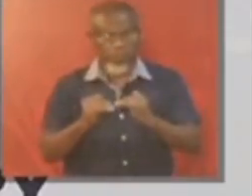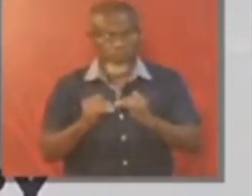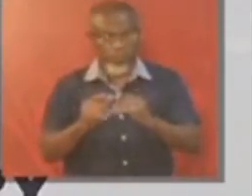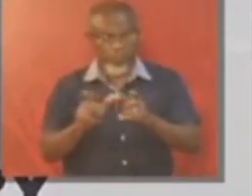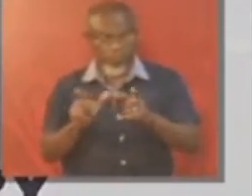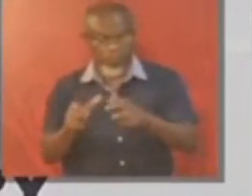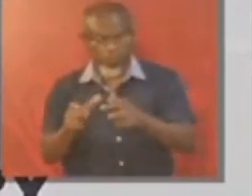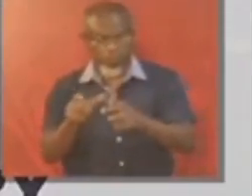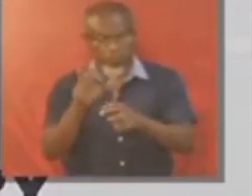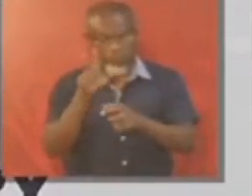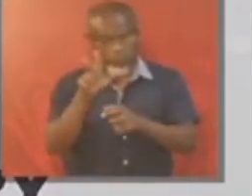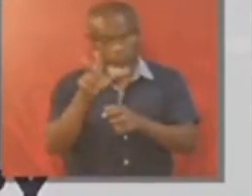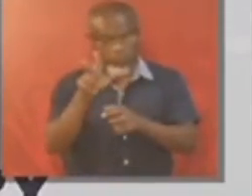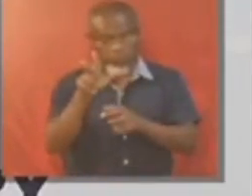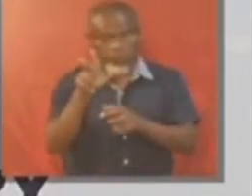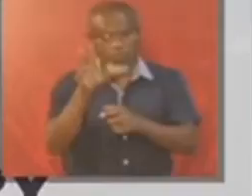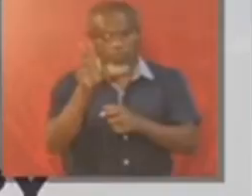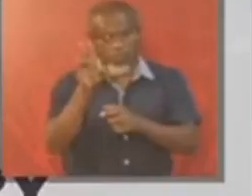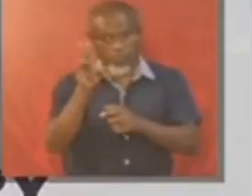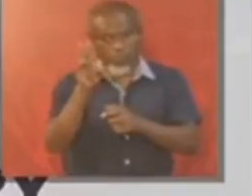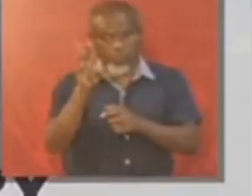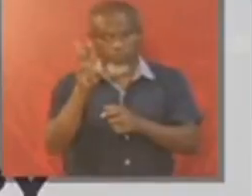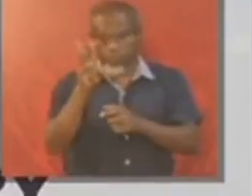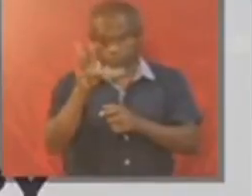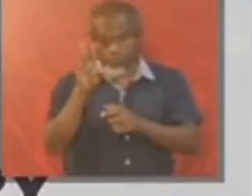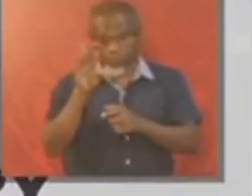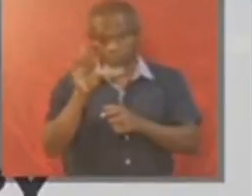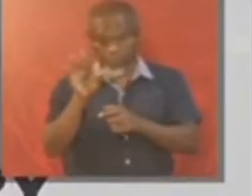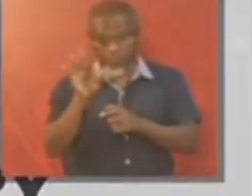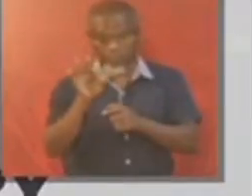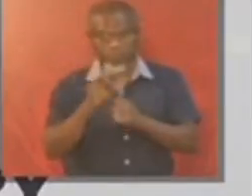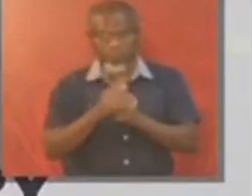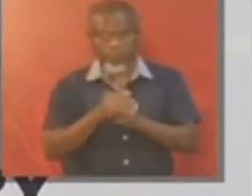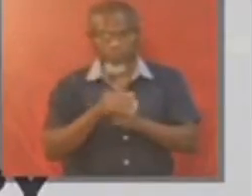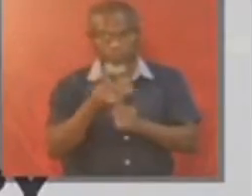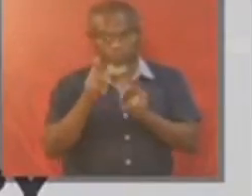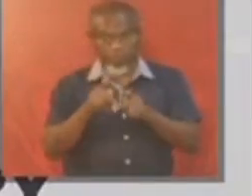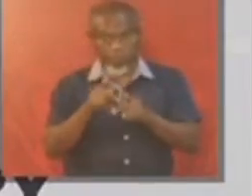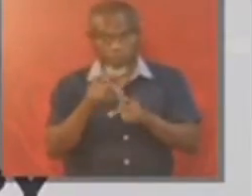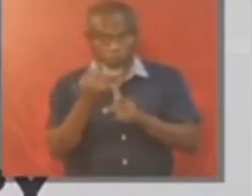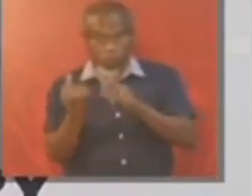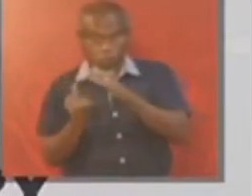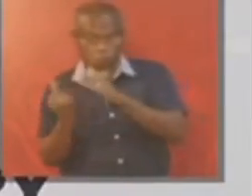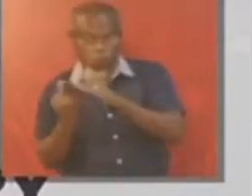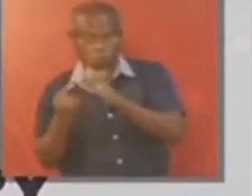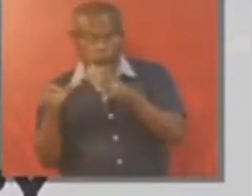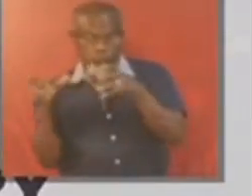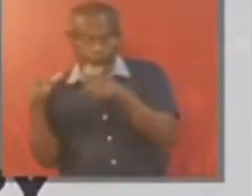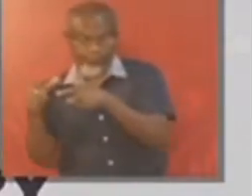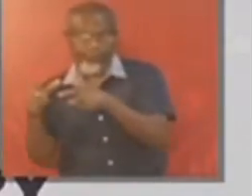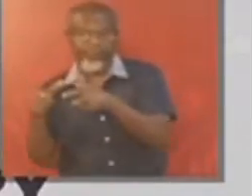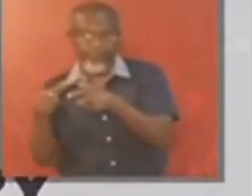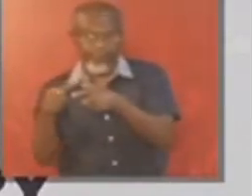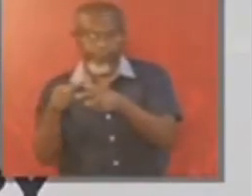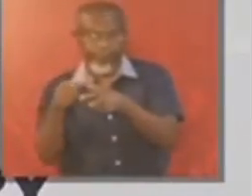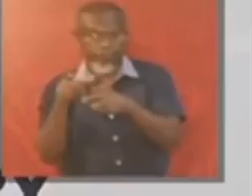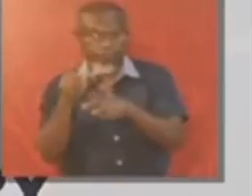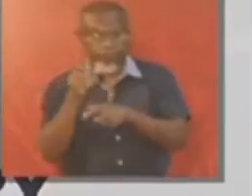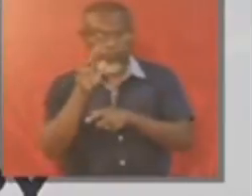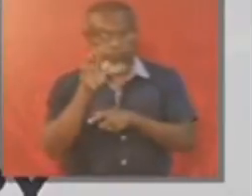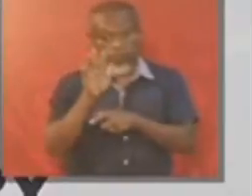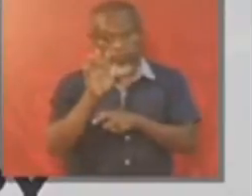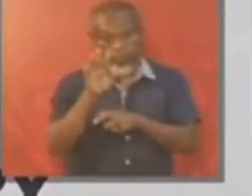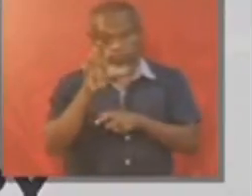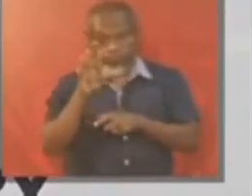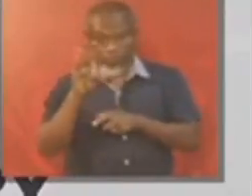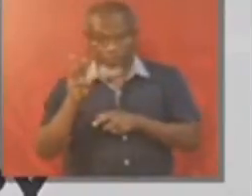facilities, 369. And the total persons in home self-isolation, 1,346. To break the